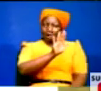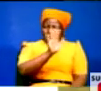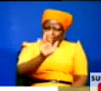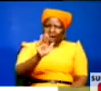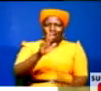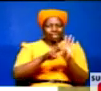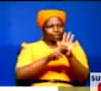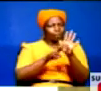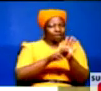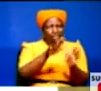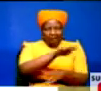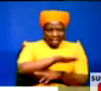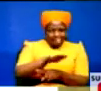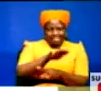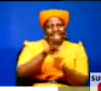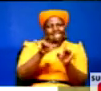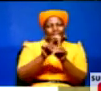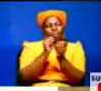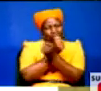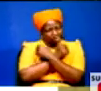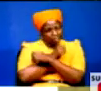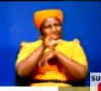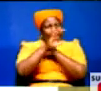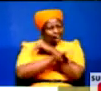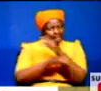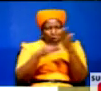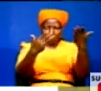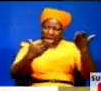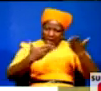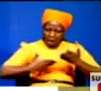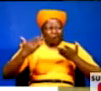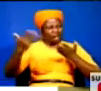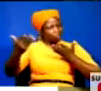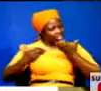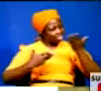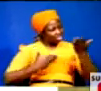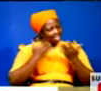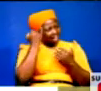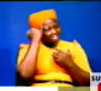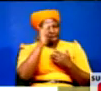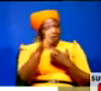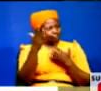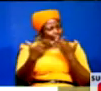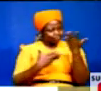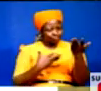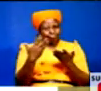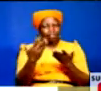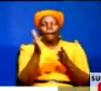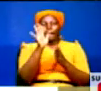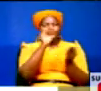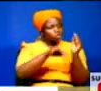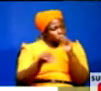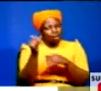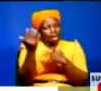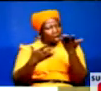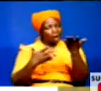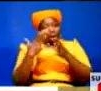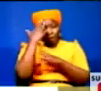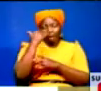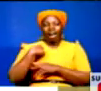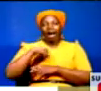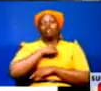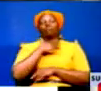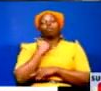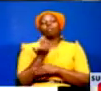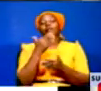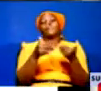for this country, and we welcome them, we welcome their ideas, we welcome their input, because we want to build a bigger, brighter, better